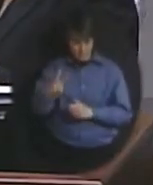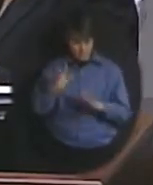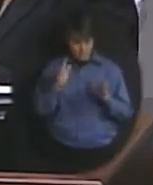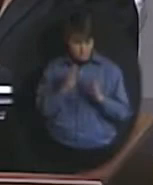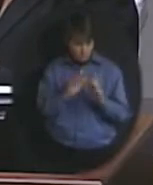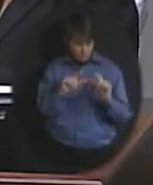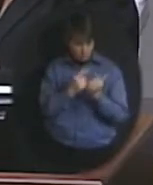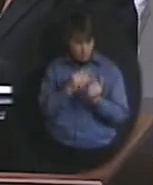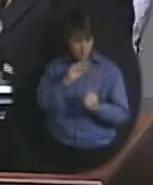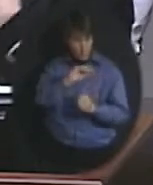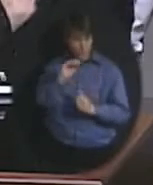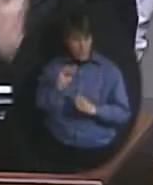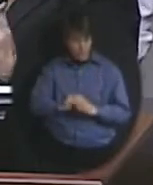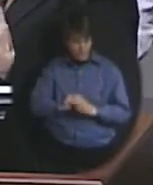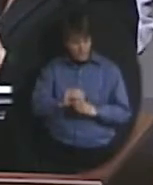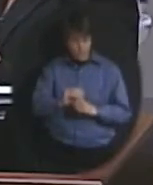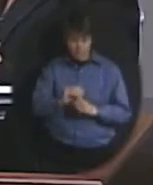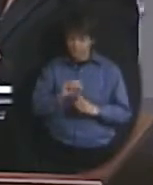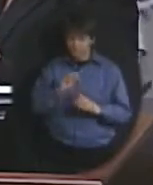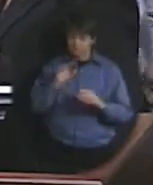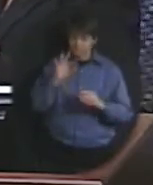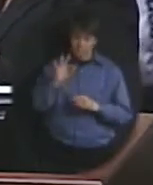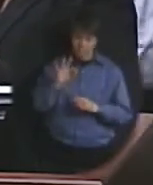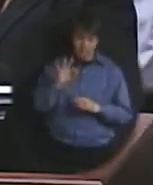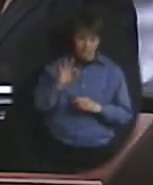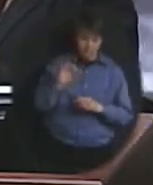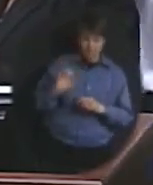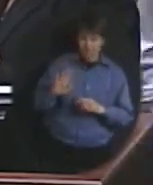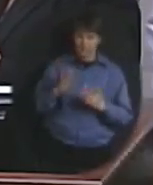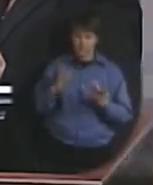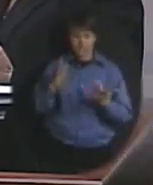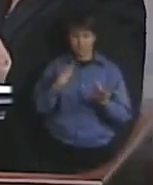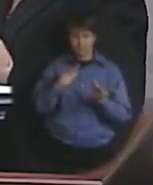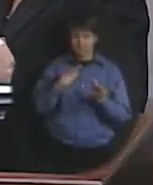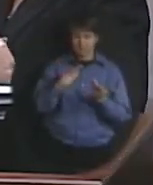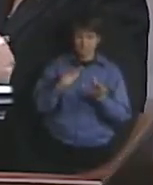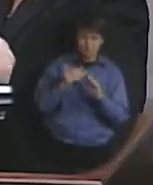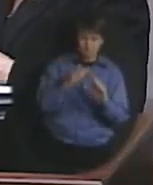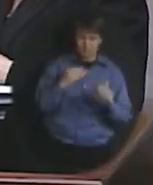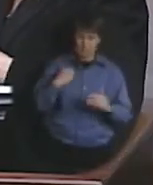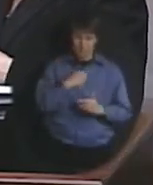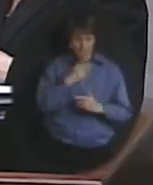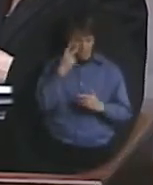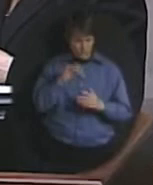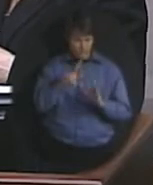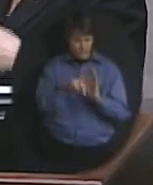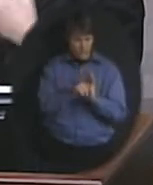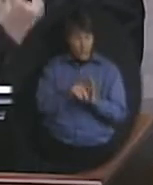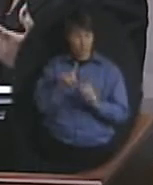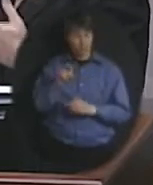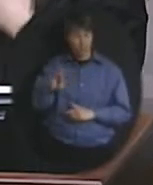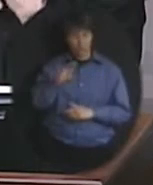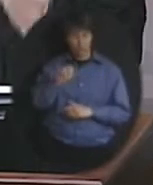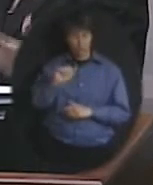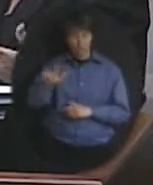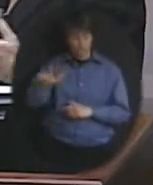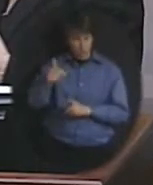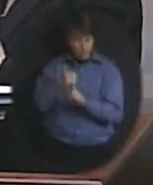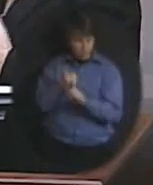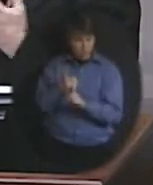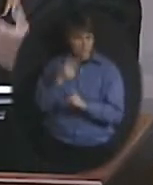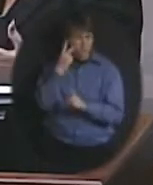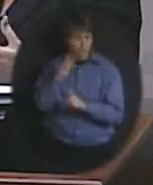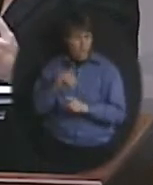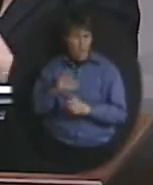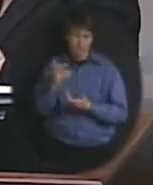group of Olathe fabulous community members saw that video. Dr. Pat All was one of those folks and came back to